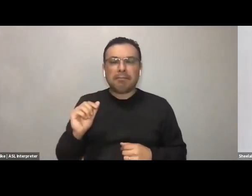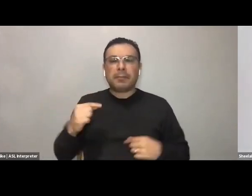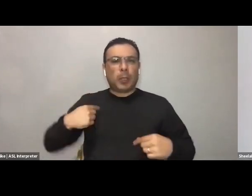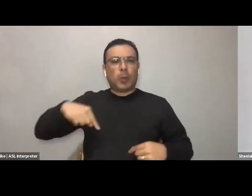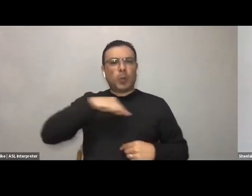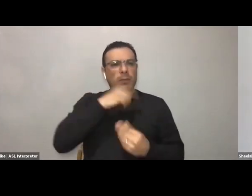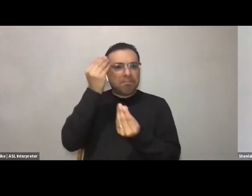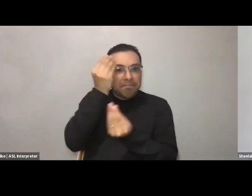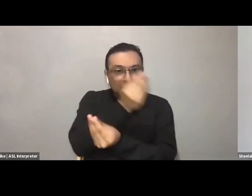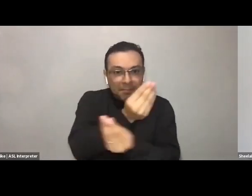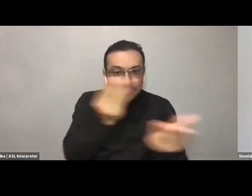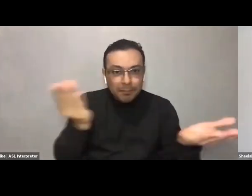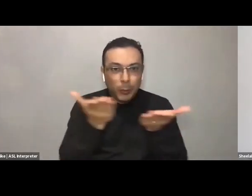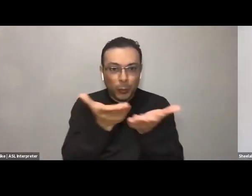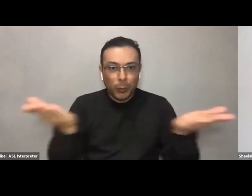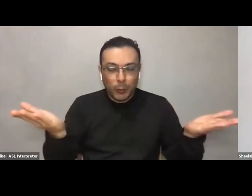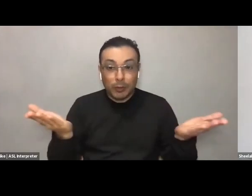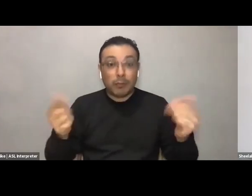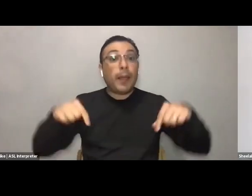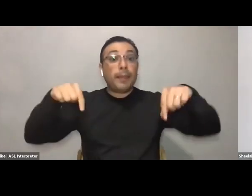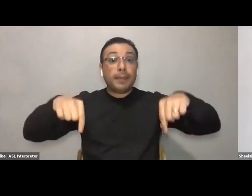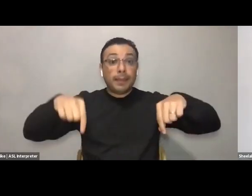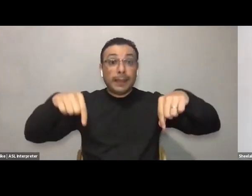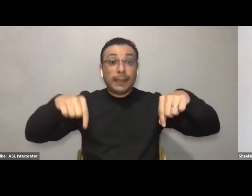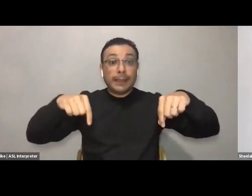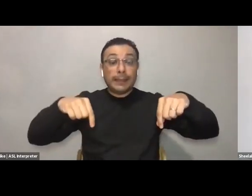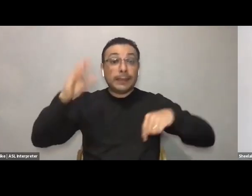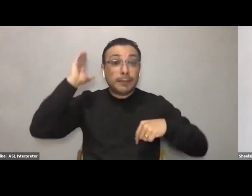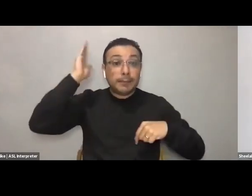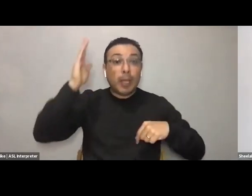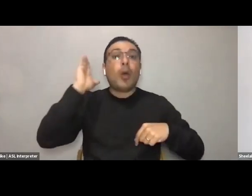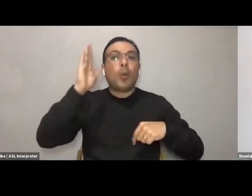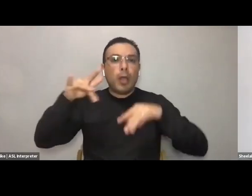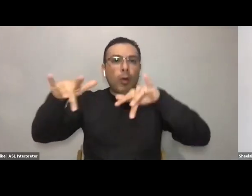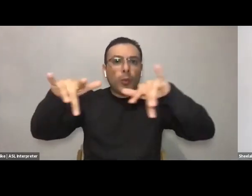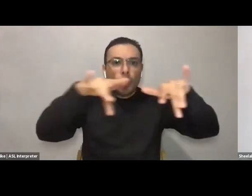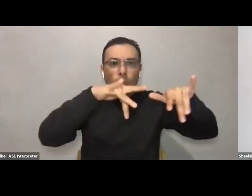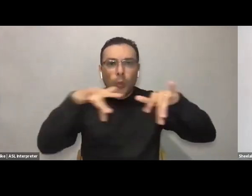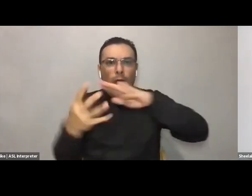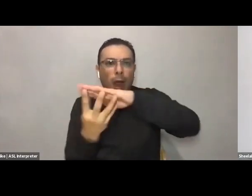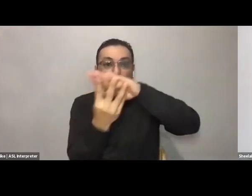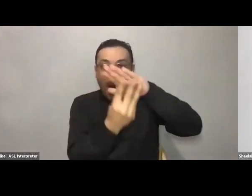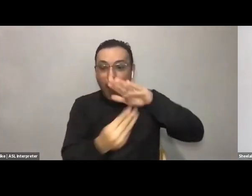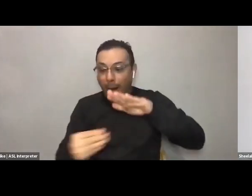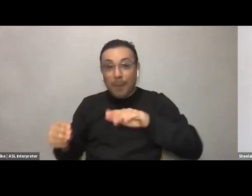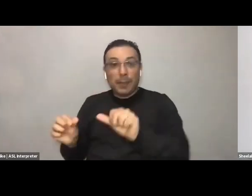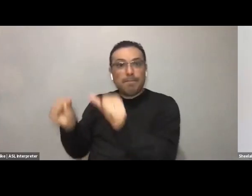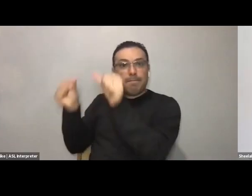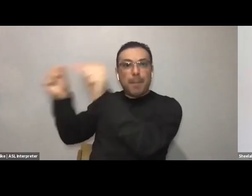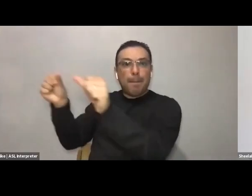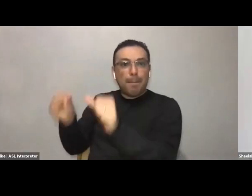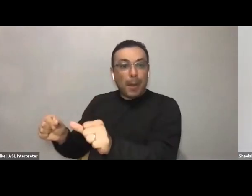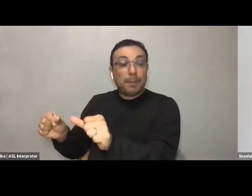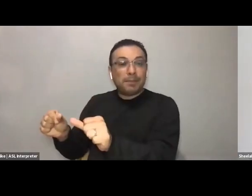One, that this event will be recorded. DCLA intends to post this recording on our website at a later date